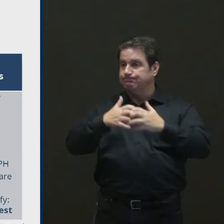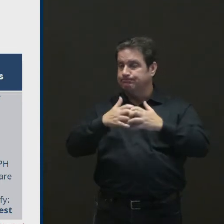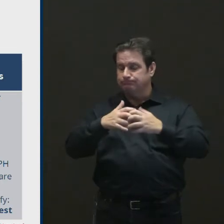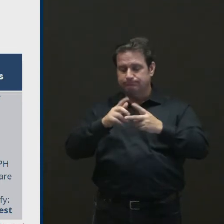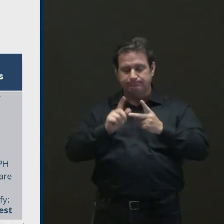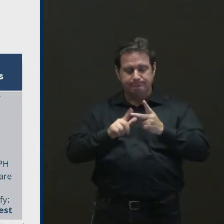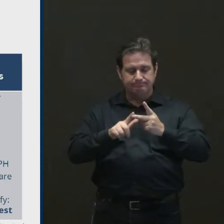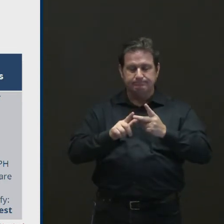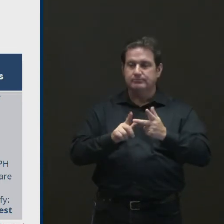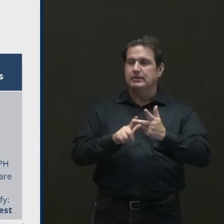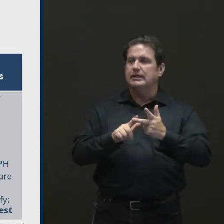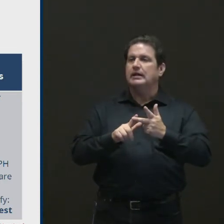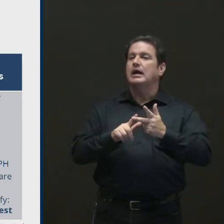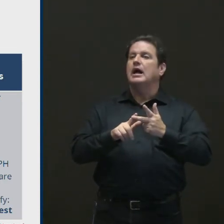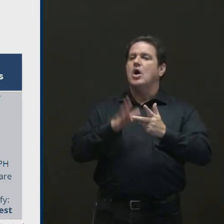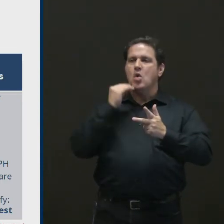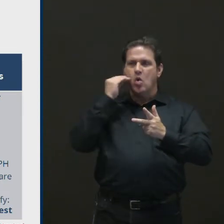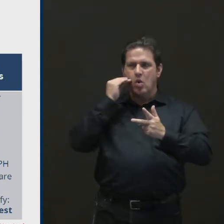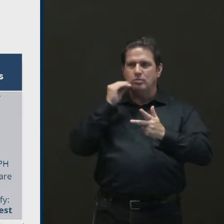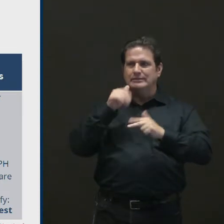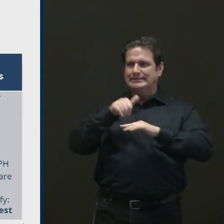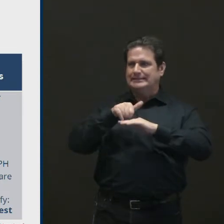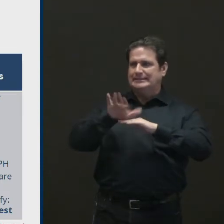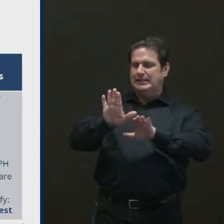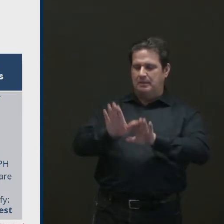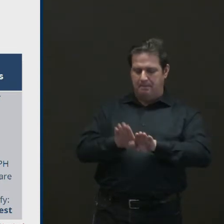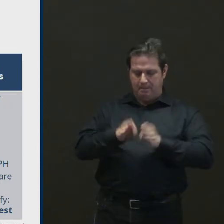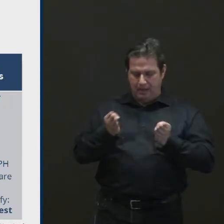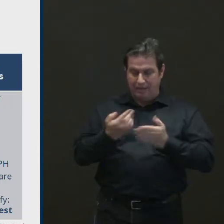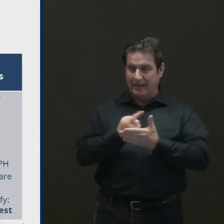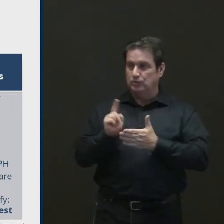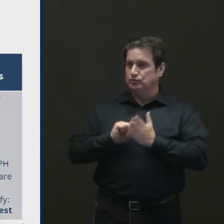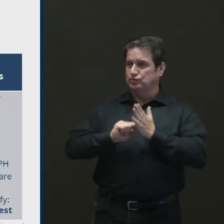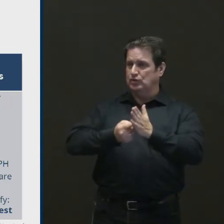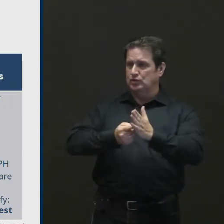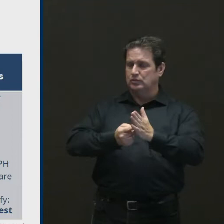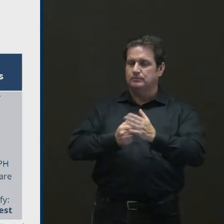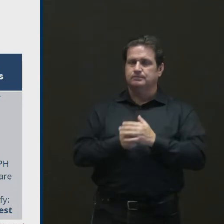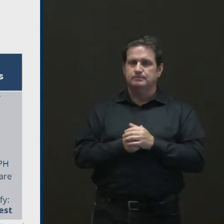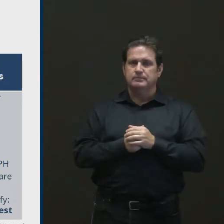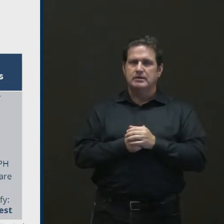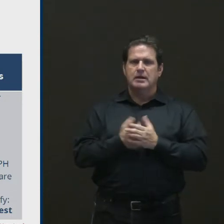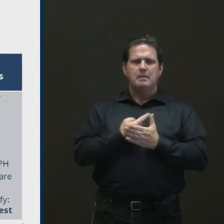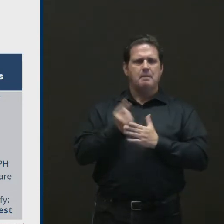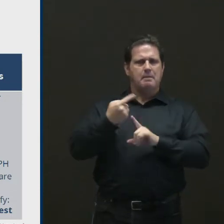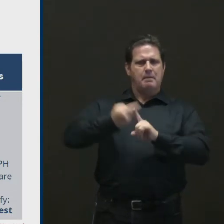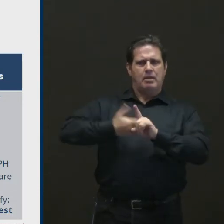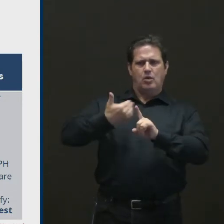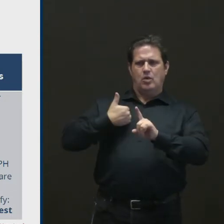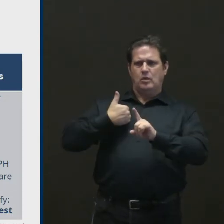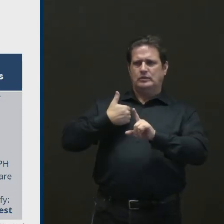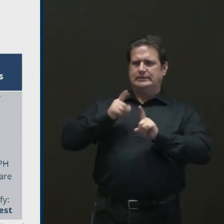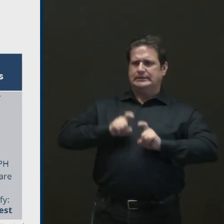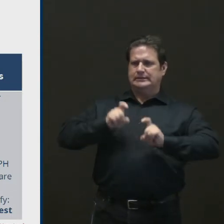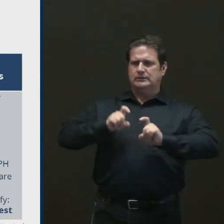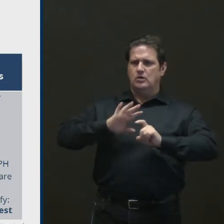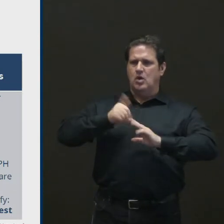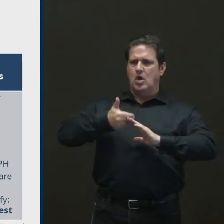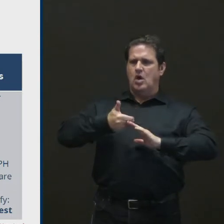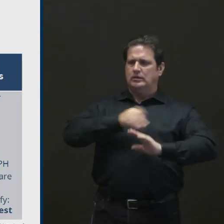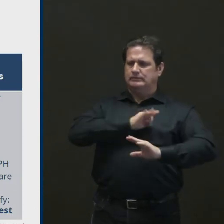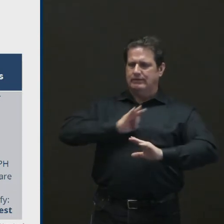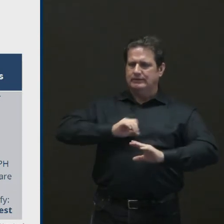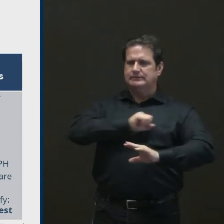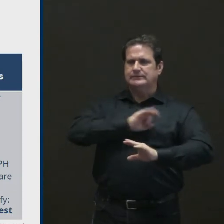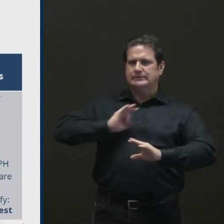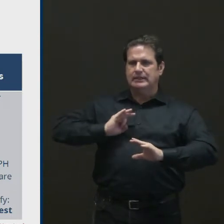schedule at the end, and then at-home testing kits, which we launched last week. A month ago, we were asked to test all the faculty and